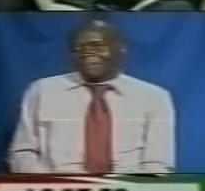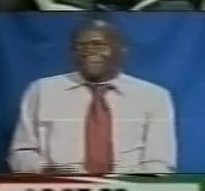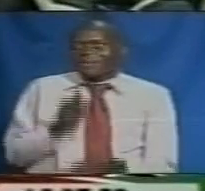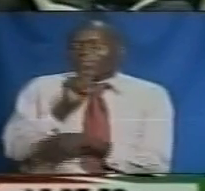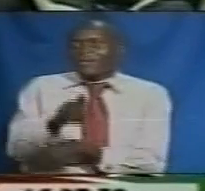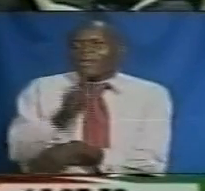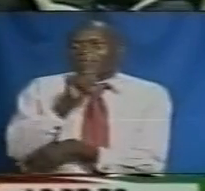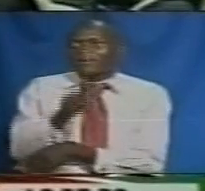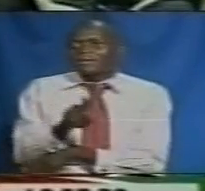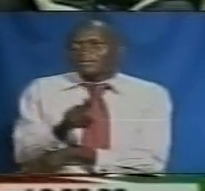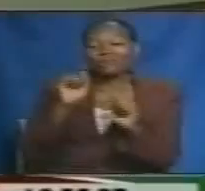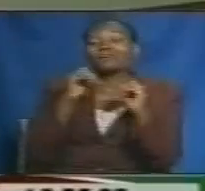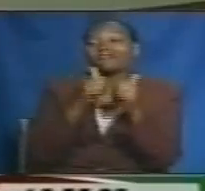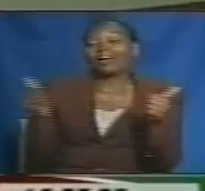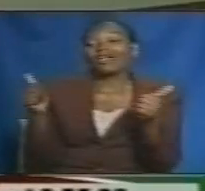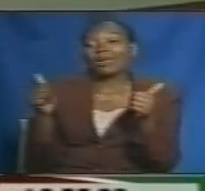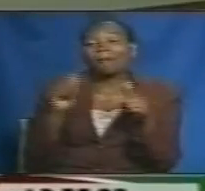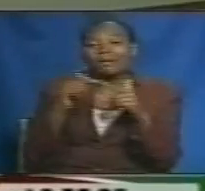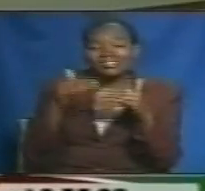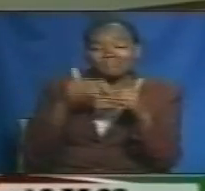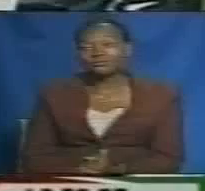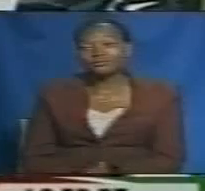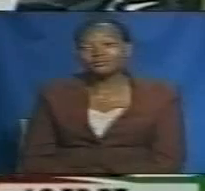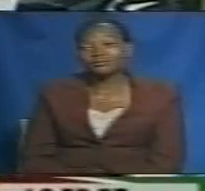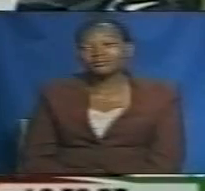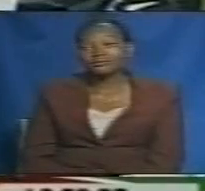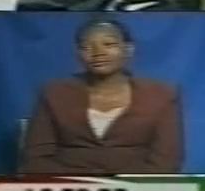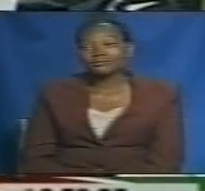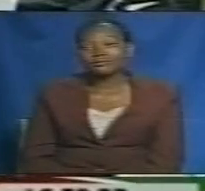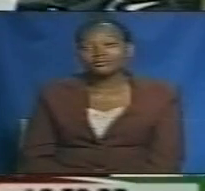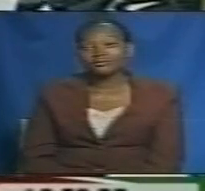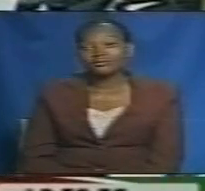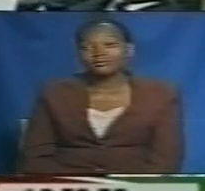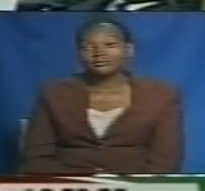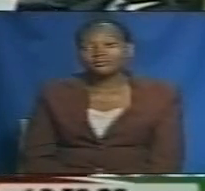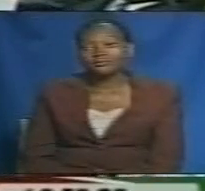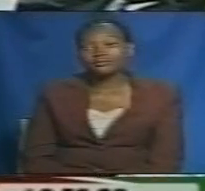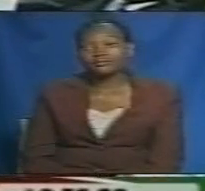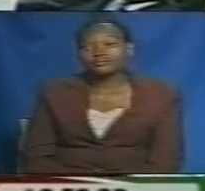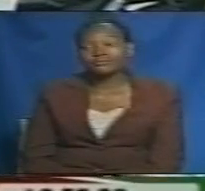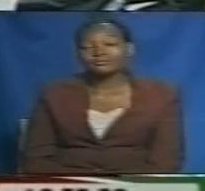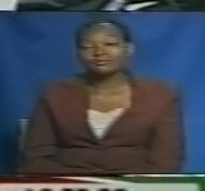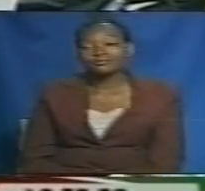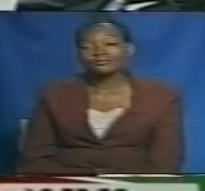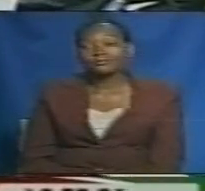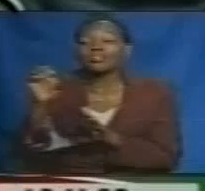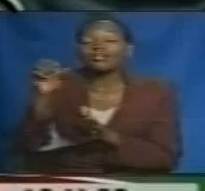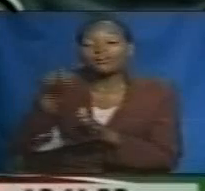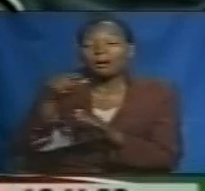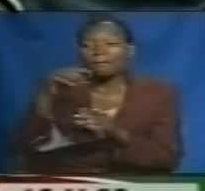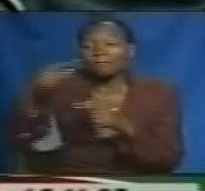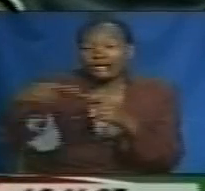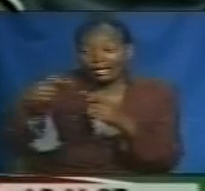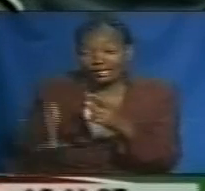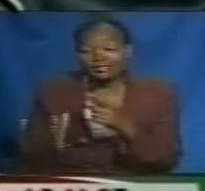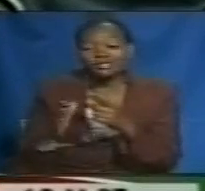And as the debate intensified, the issue of the directors of the said companies who milled the Unimix was raised.